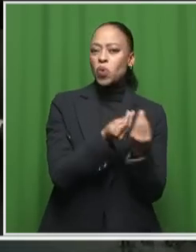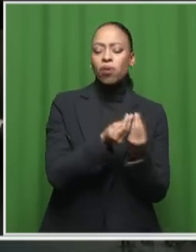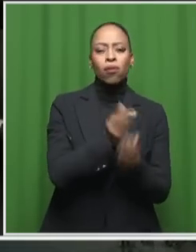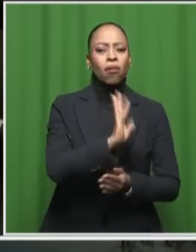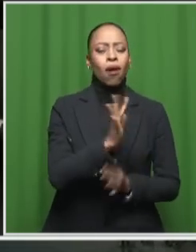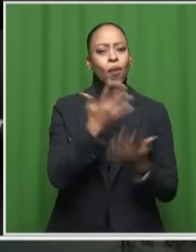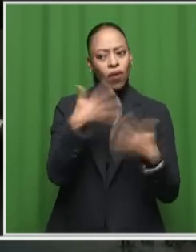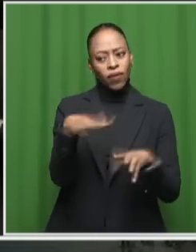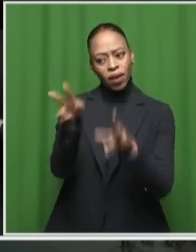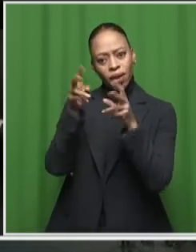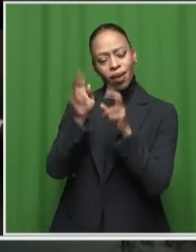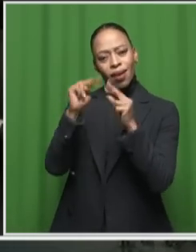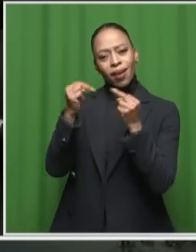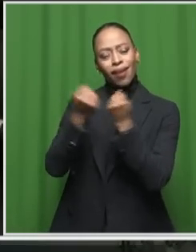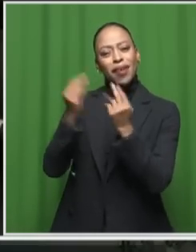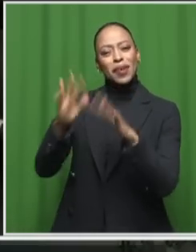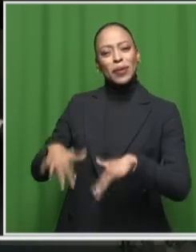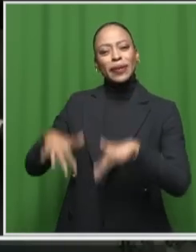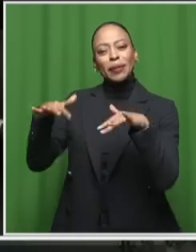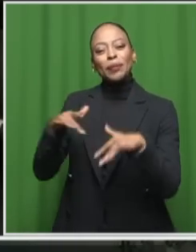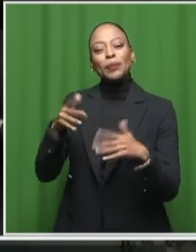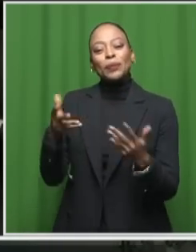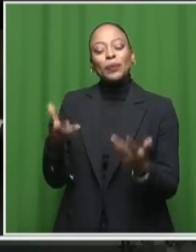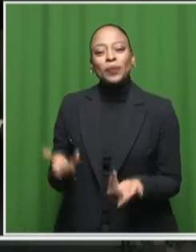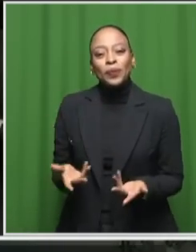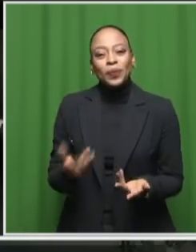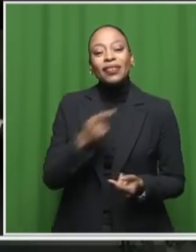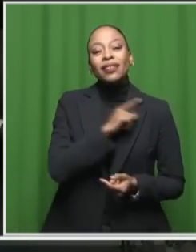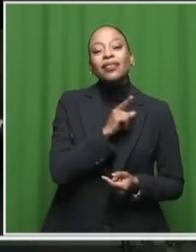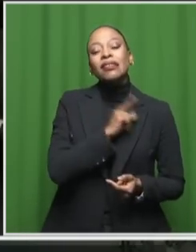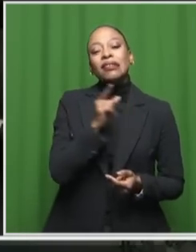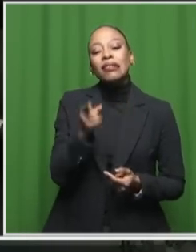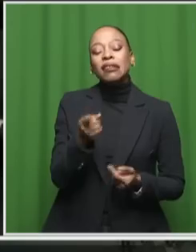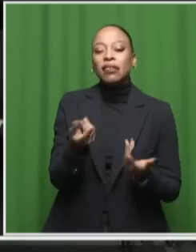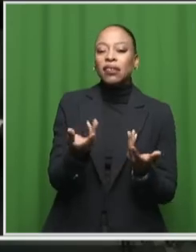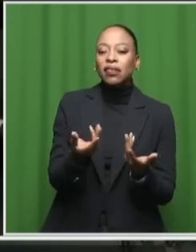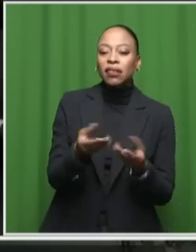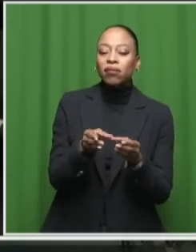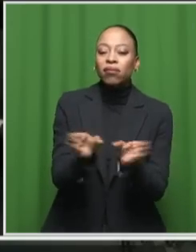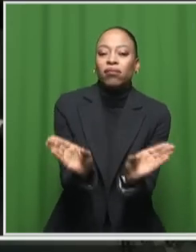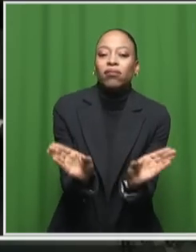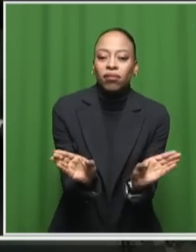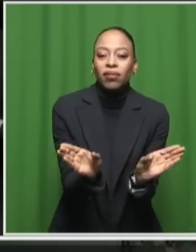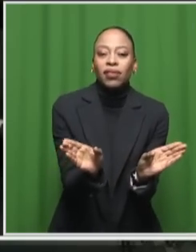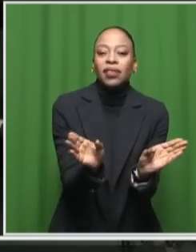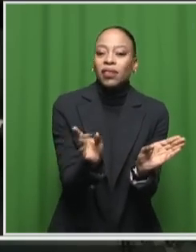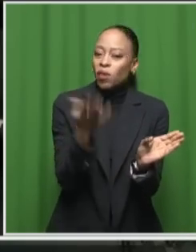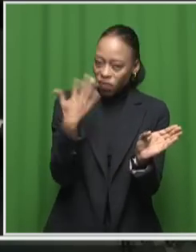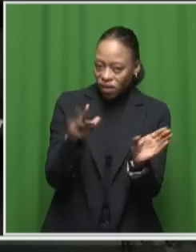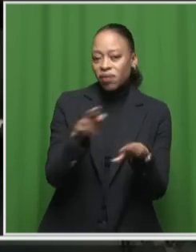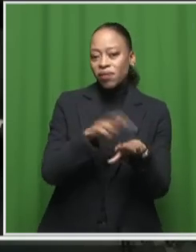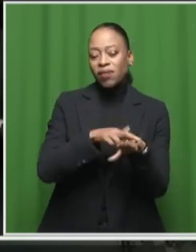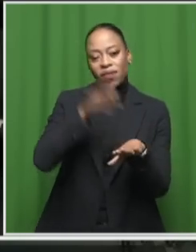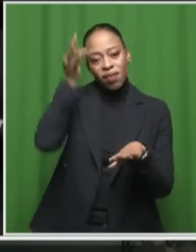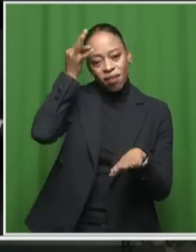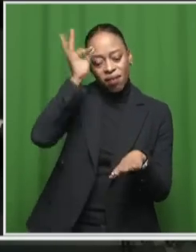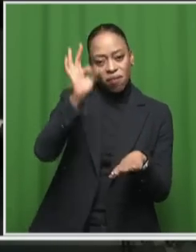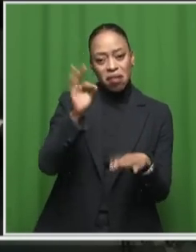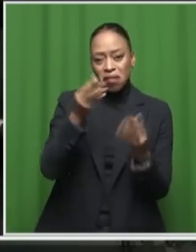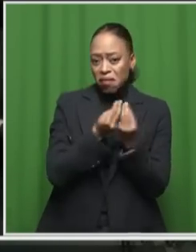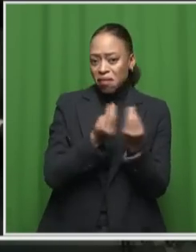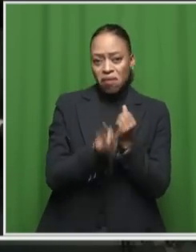with the Nationalist Party, at points where you had the breakaway of the Herstigte Nasionale Partij and so on. These things